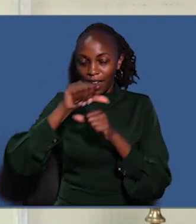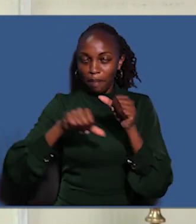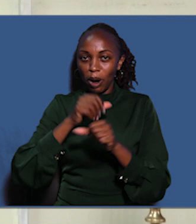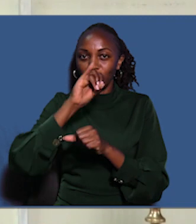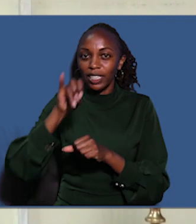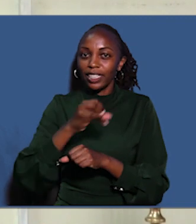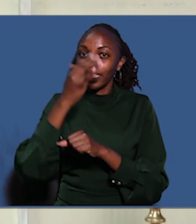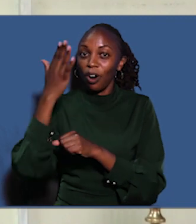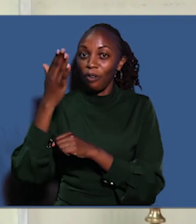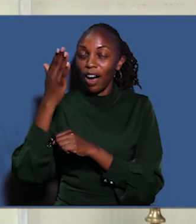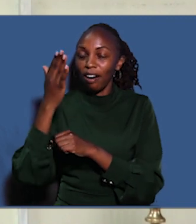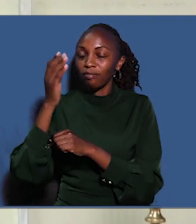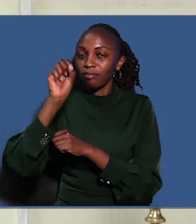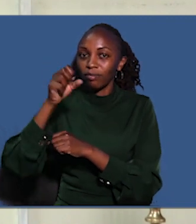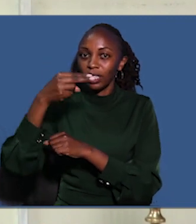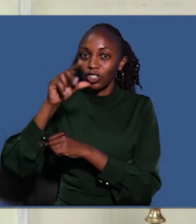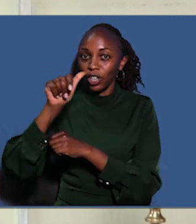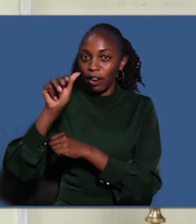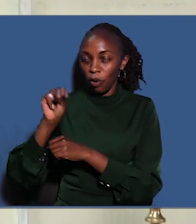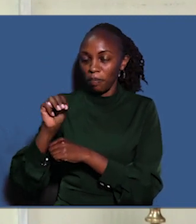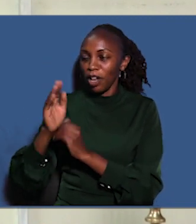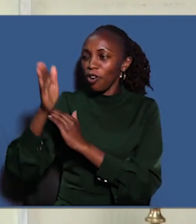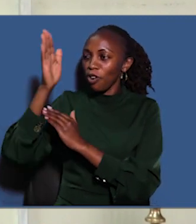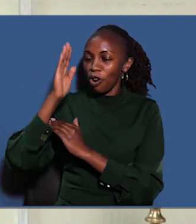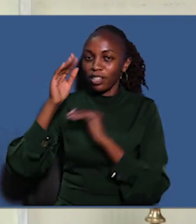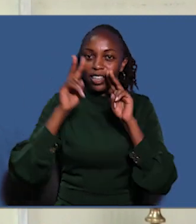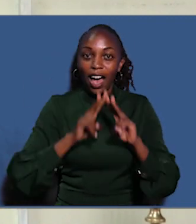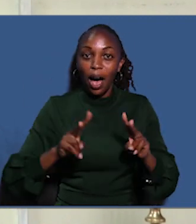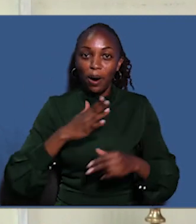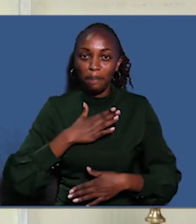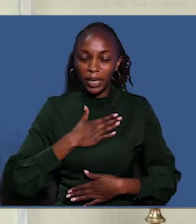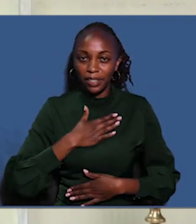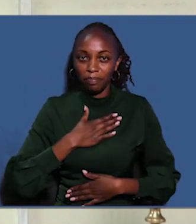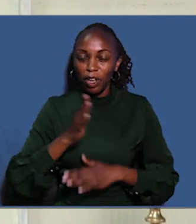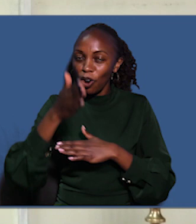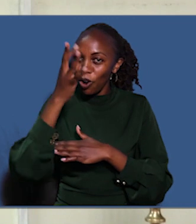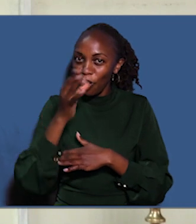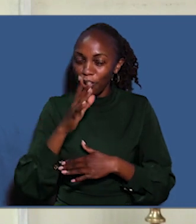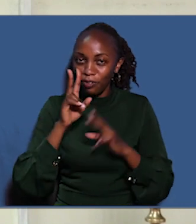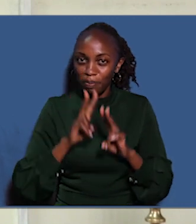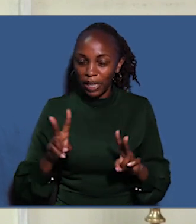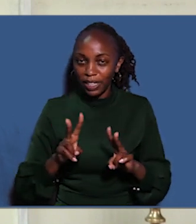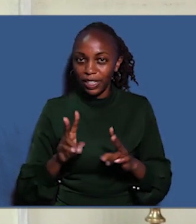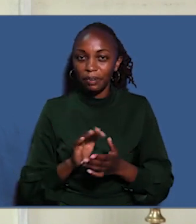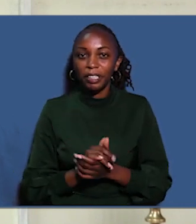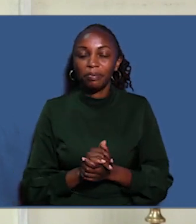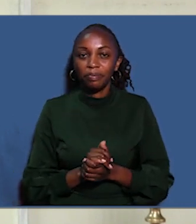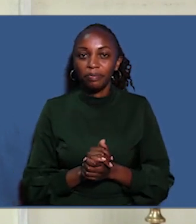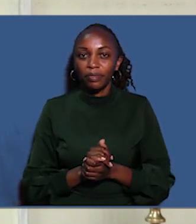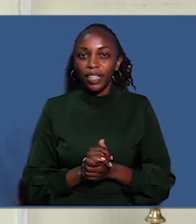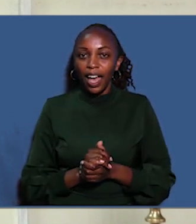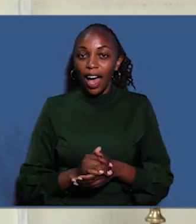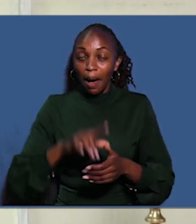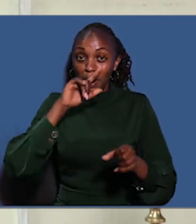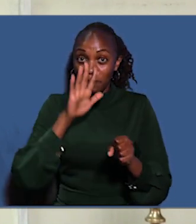Shalom, God, our peace. He's a God of peace. Ameaidi and